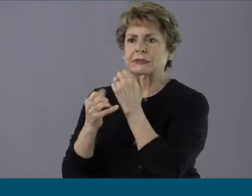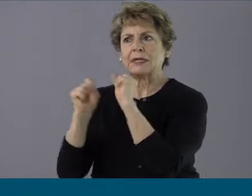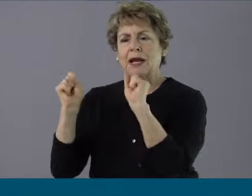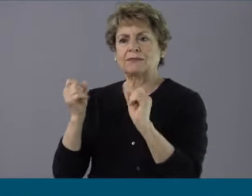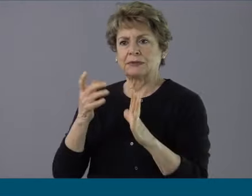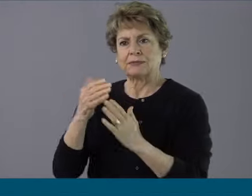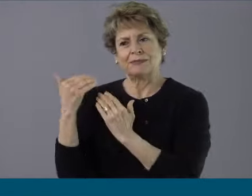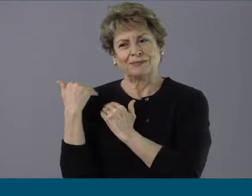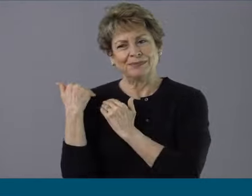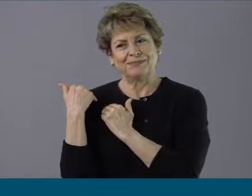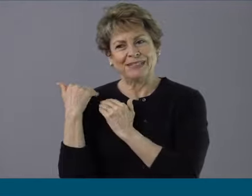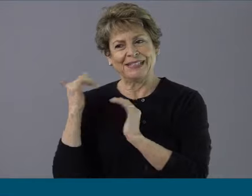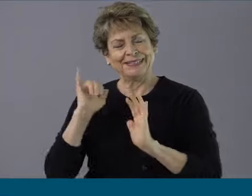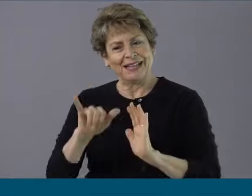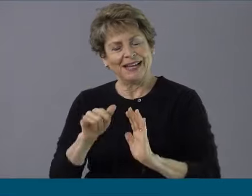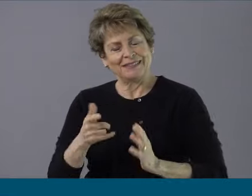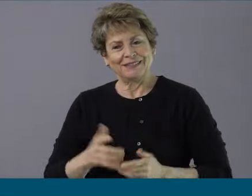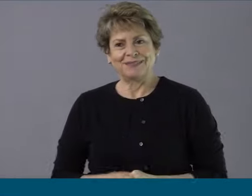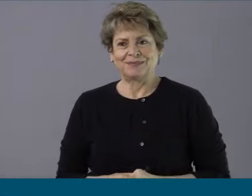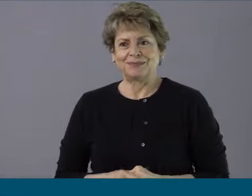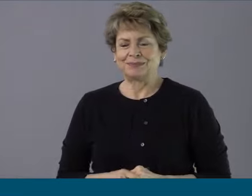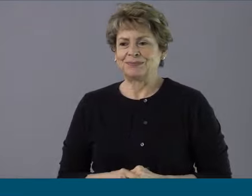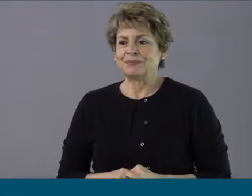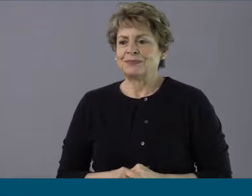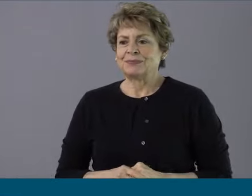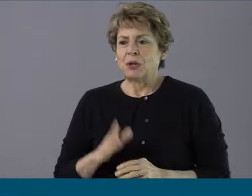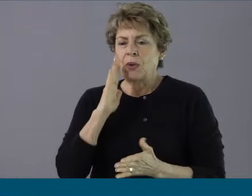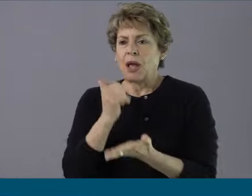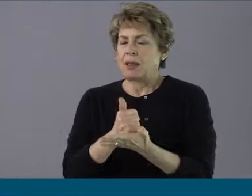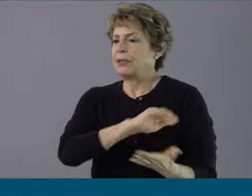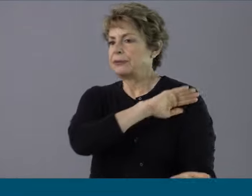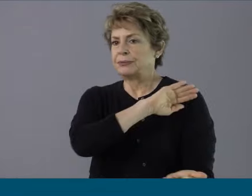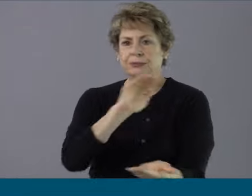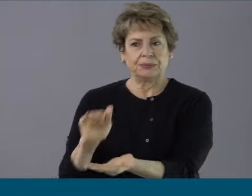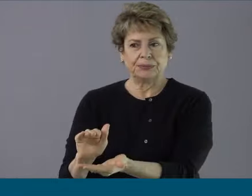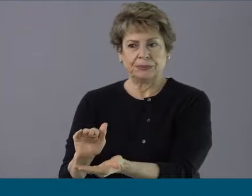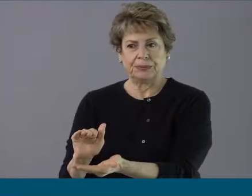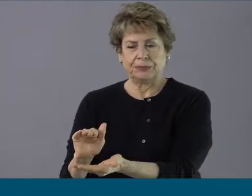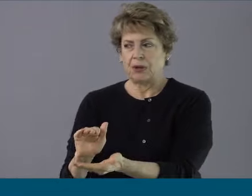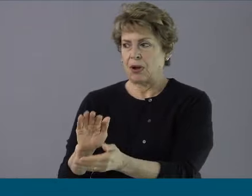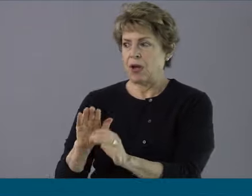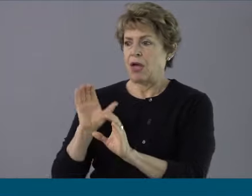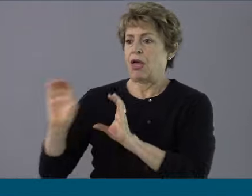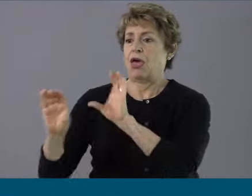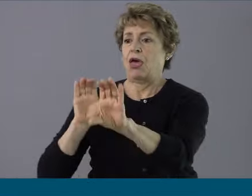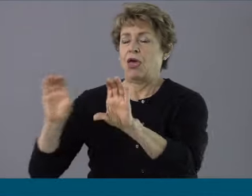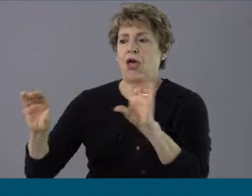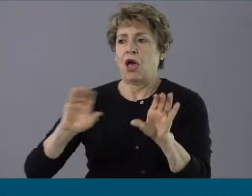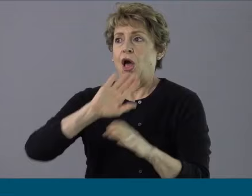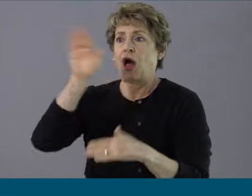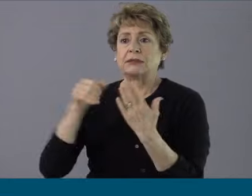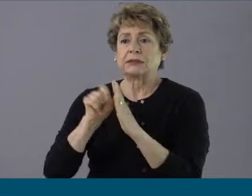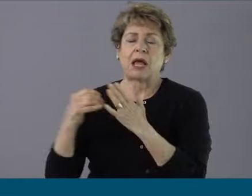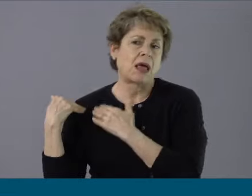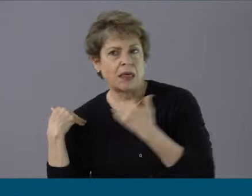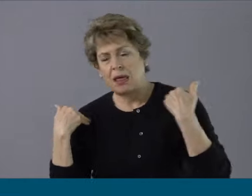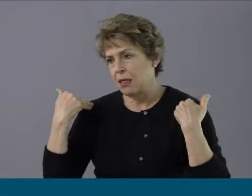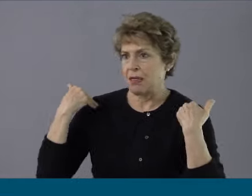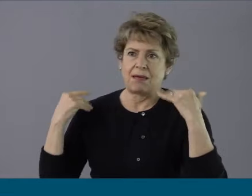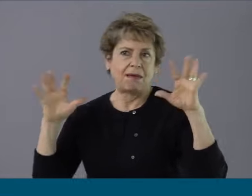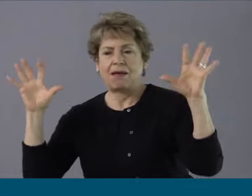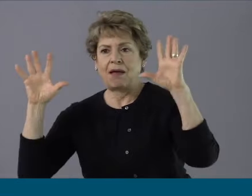will remove some of the burden that is on all of our state and country's healthcare providers.